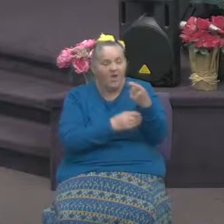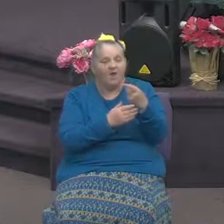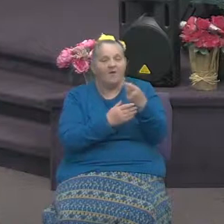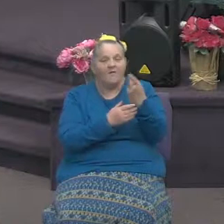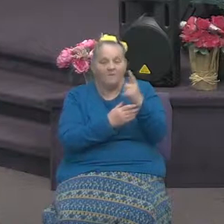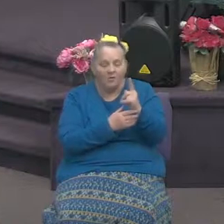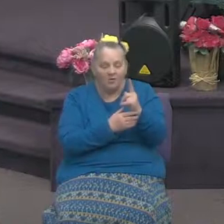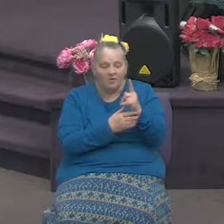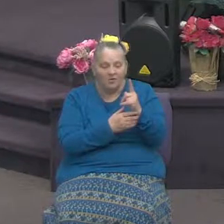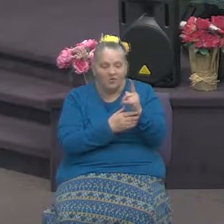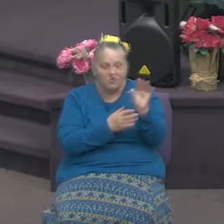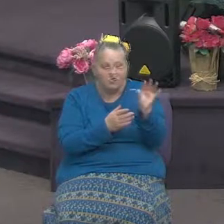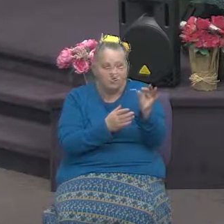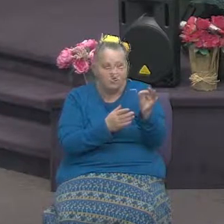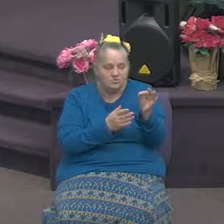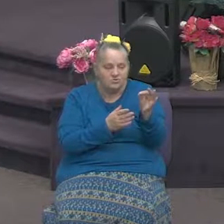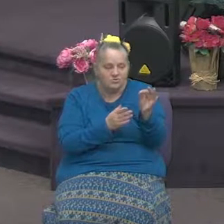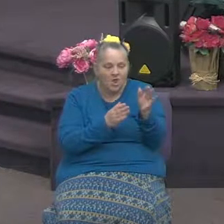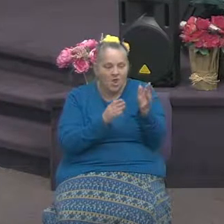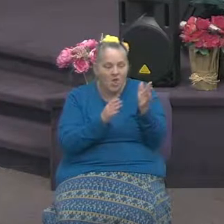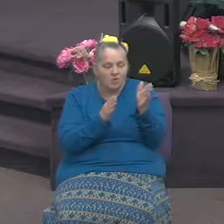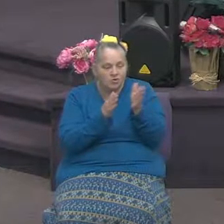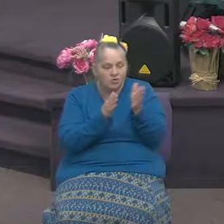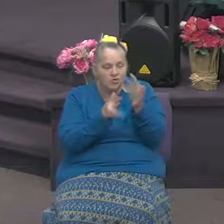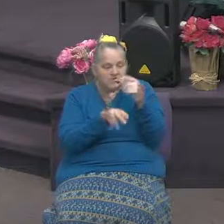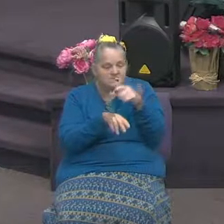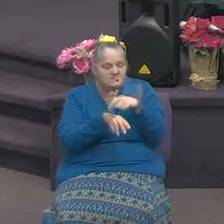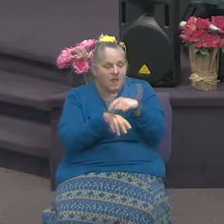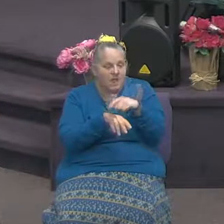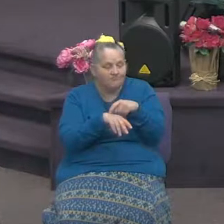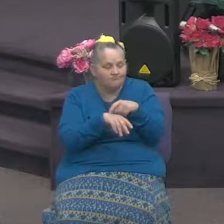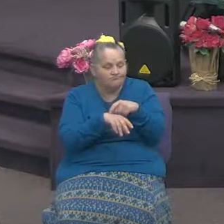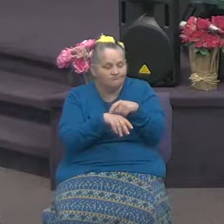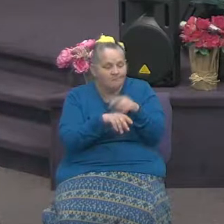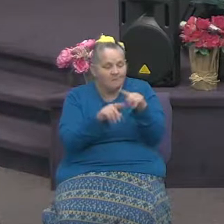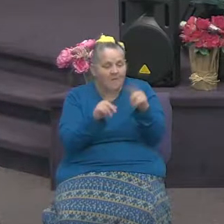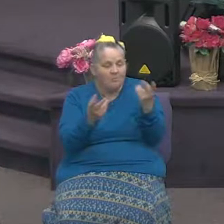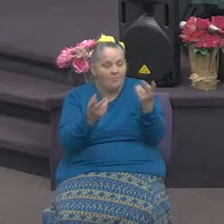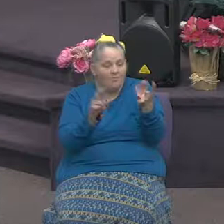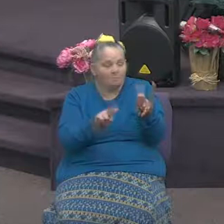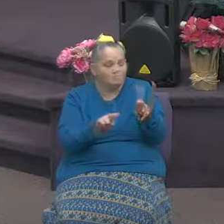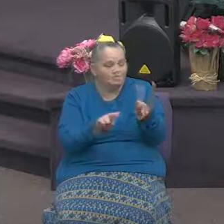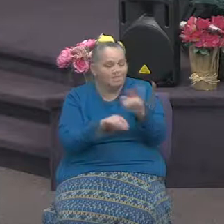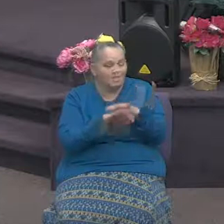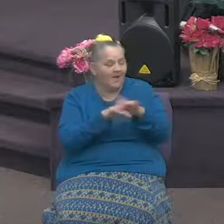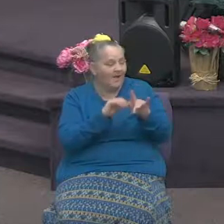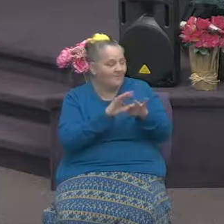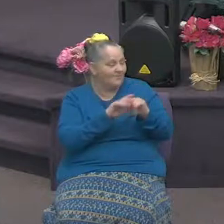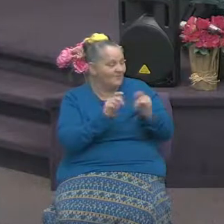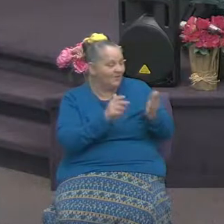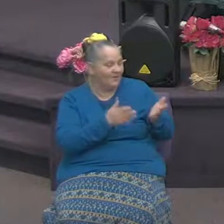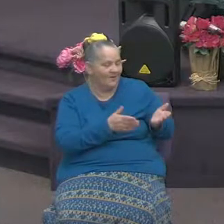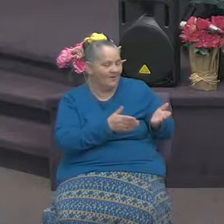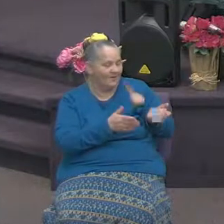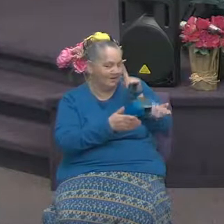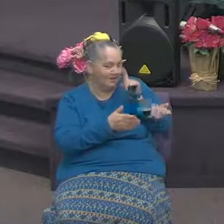specific amount of time. But what happened was they got comfortable. Everybody